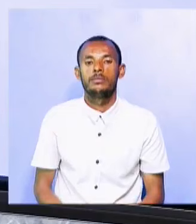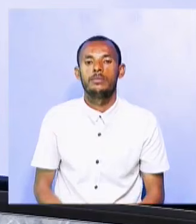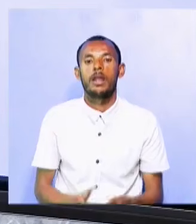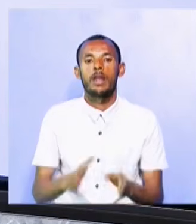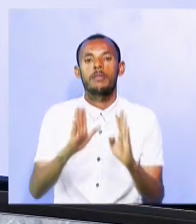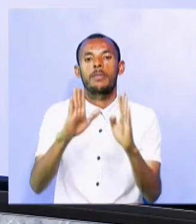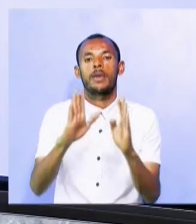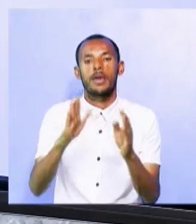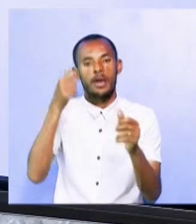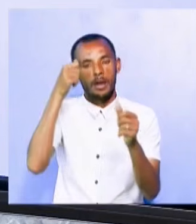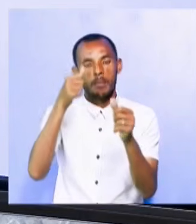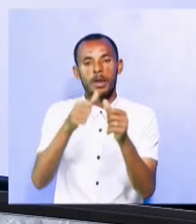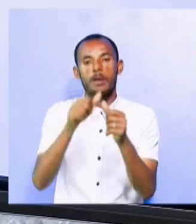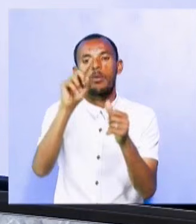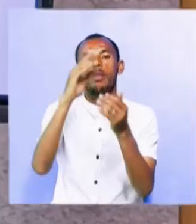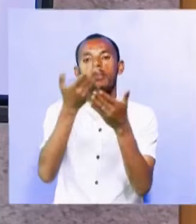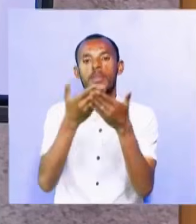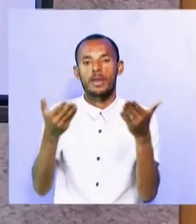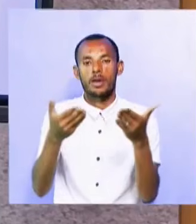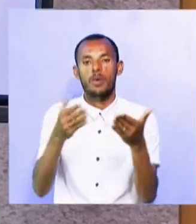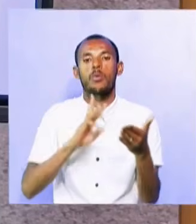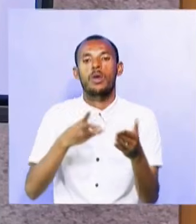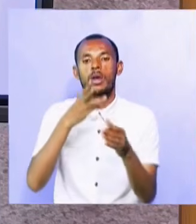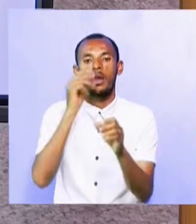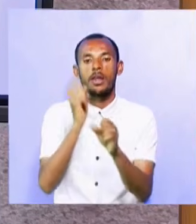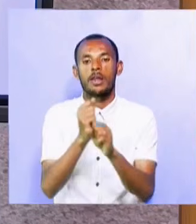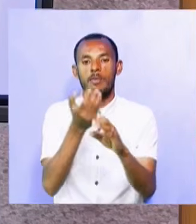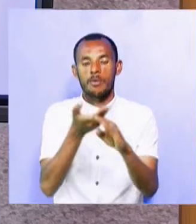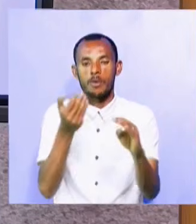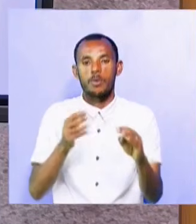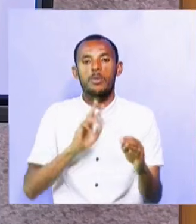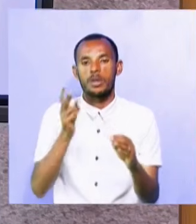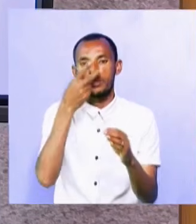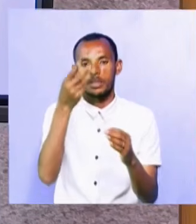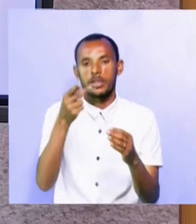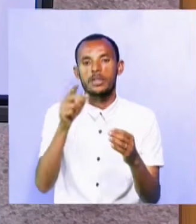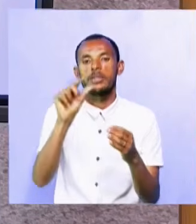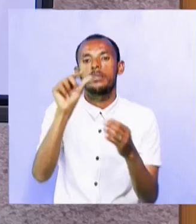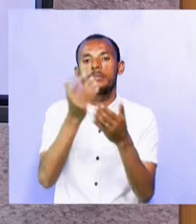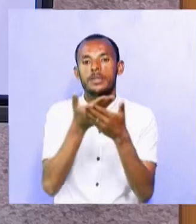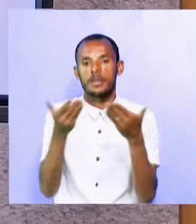Let me remind you one thing that we did before. We've seen a certain thing